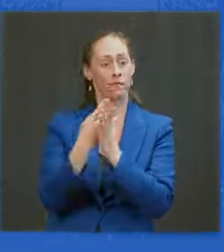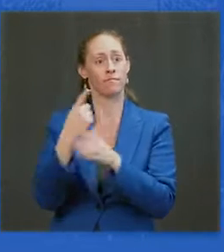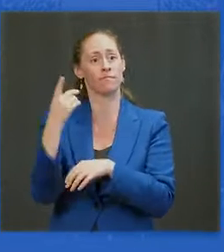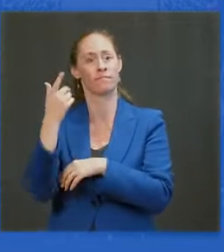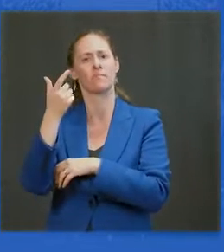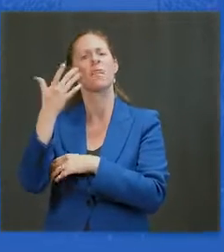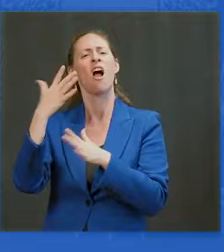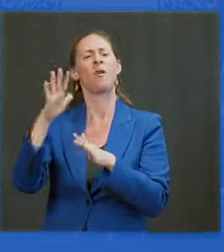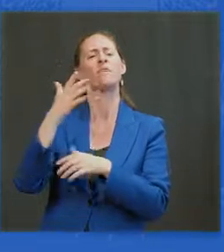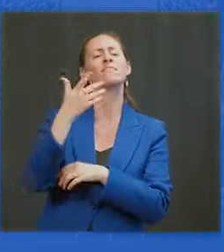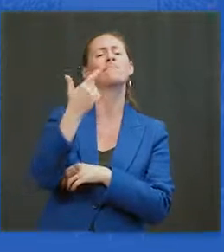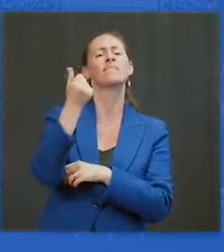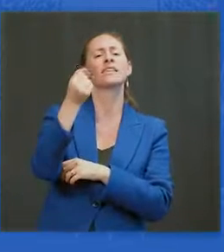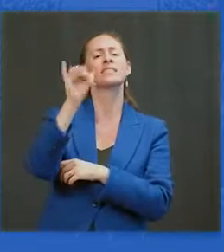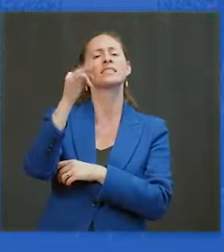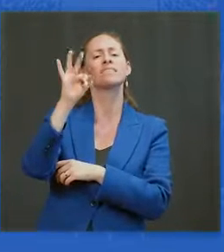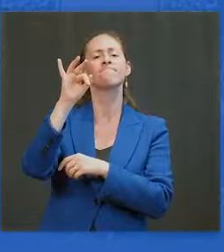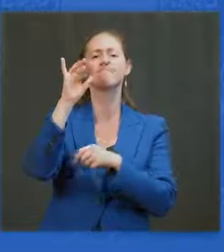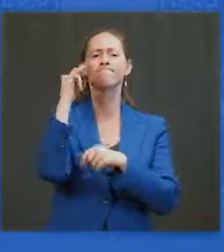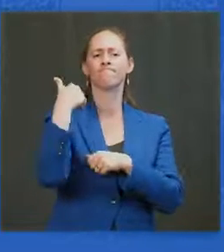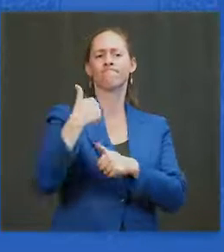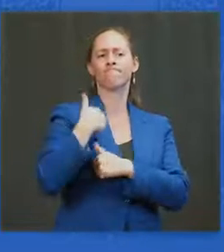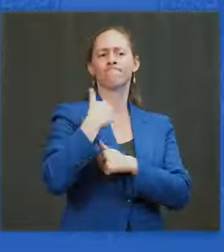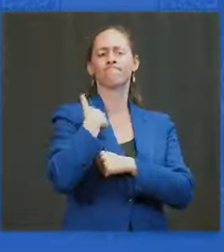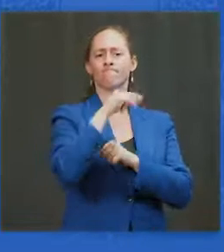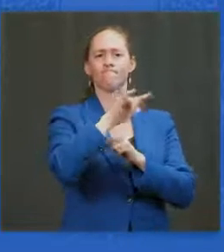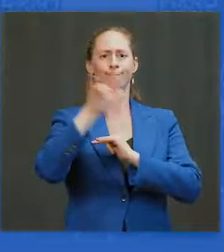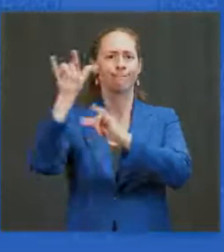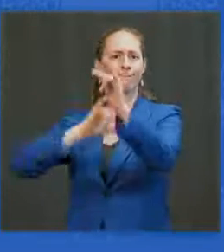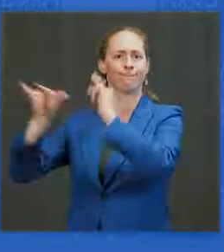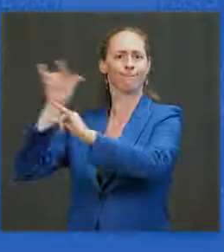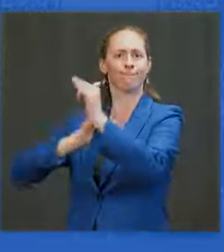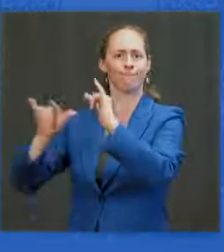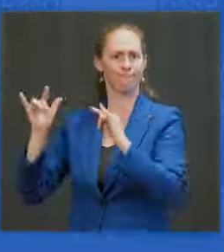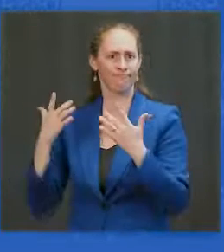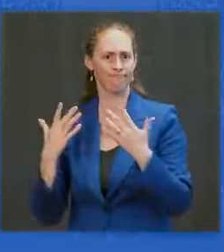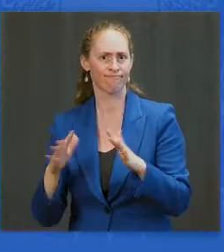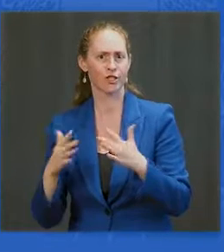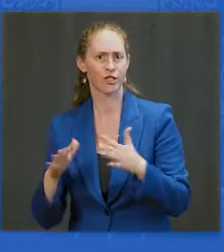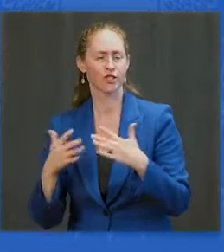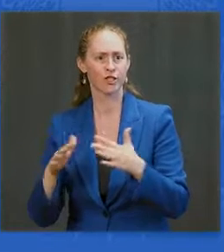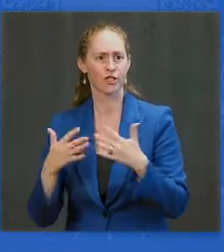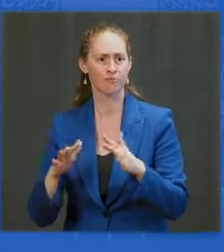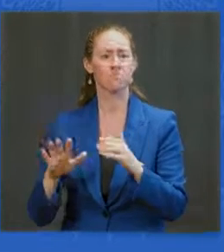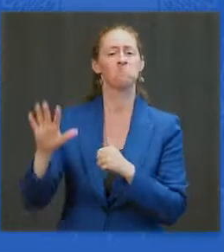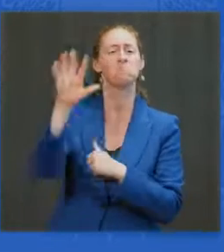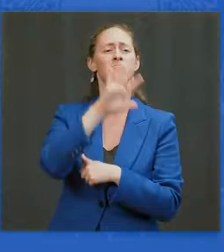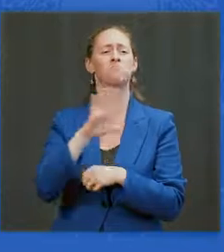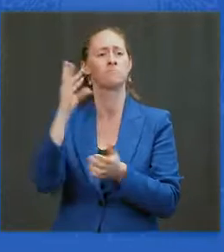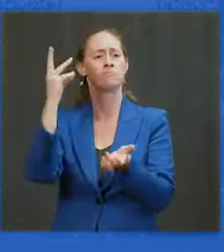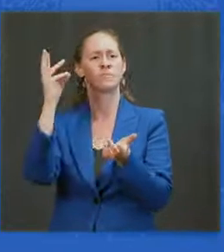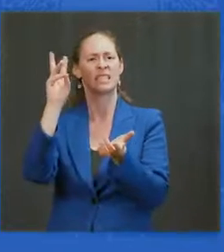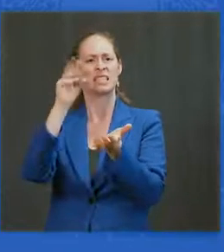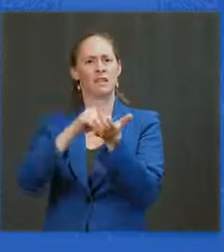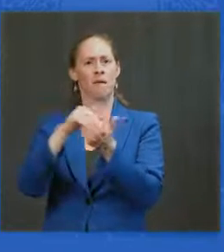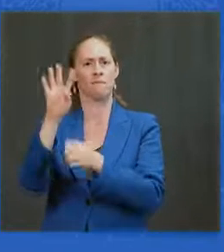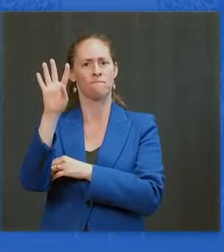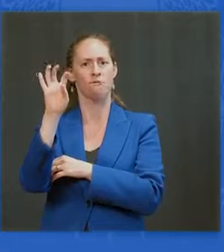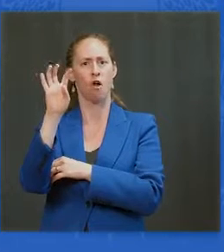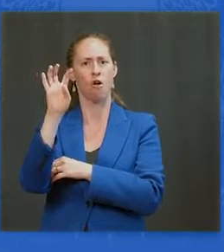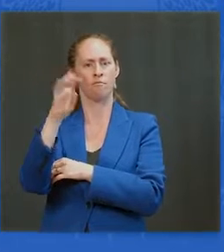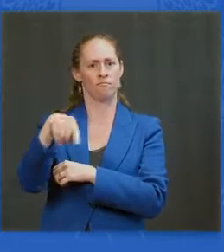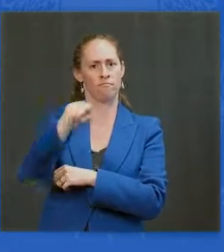flights, 18 C-17s and 1 C-130 carrying approximately 6,400 evacuees,